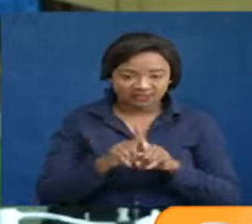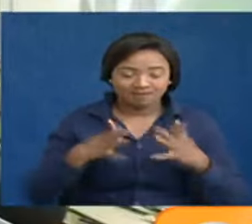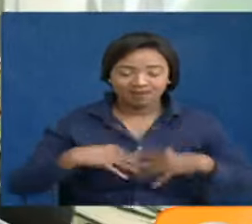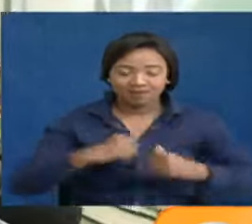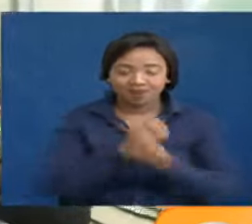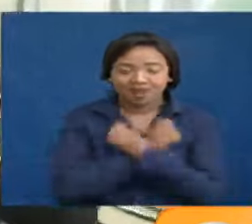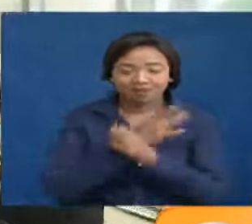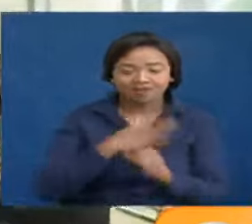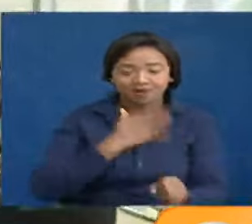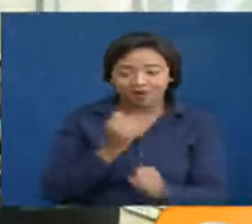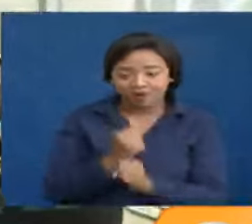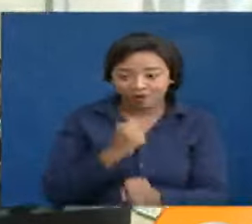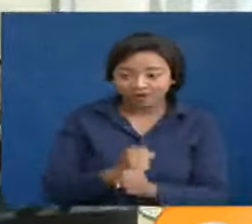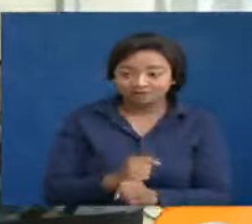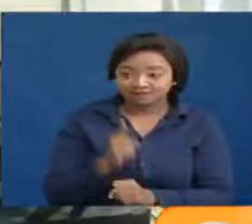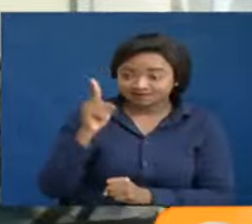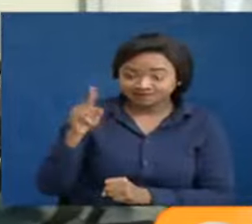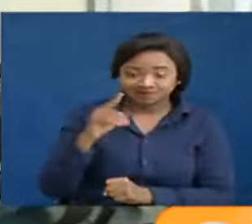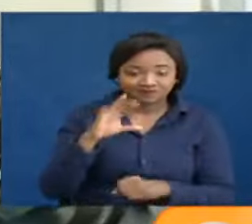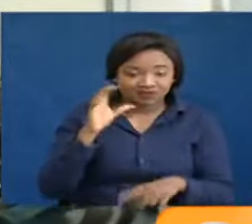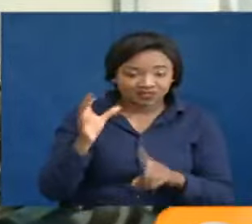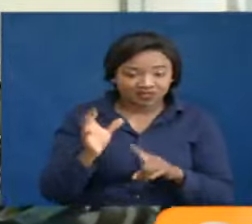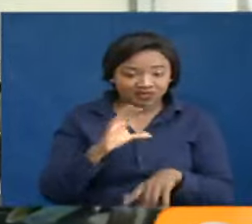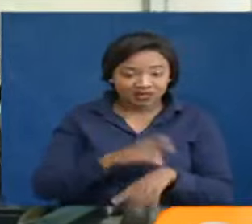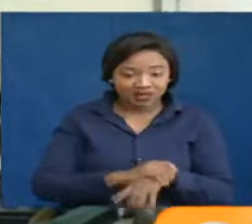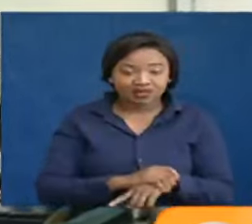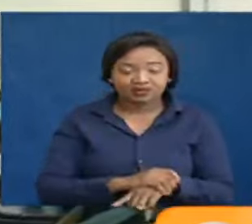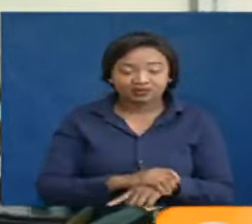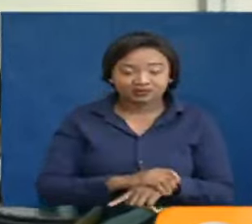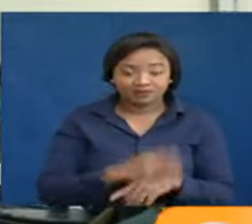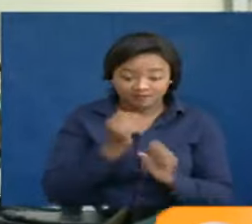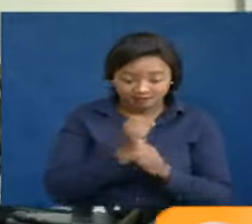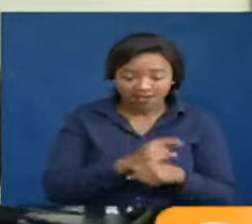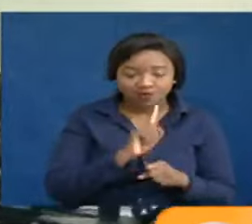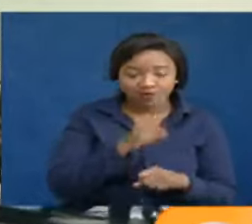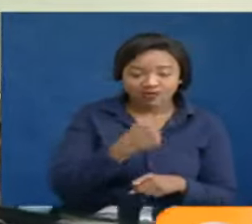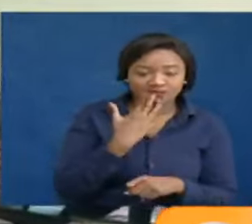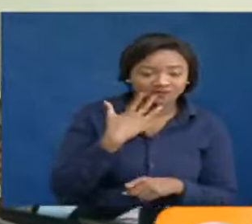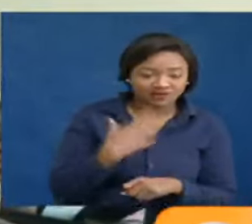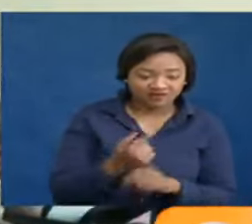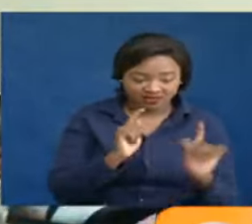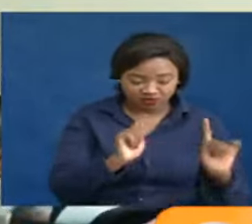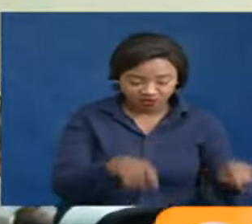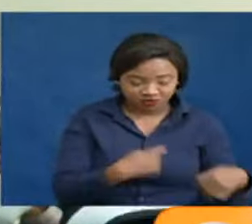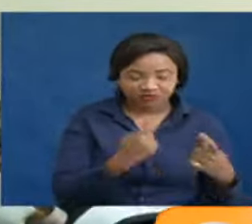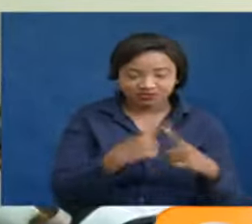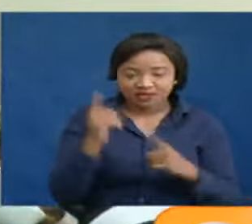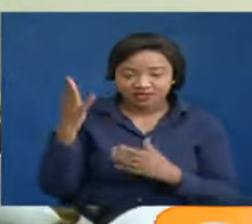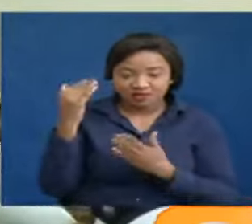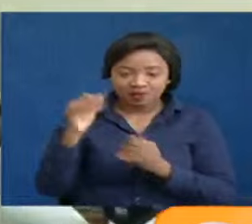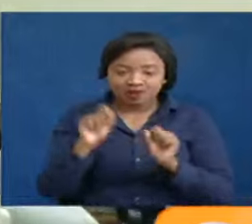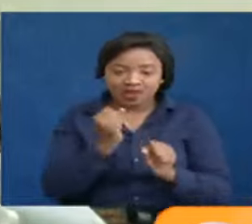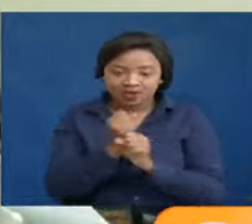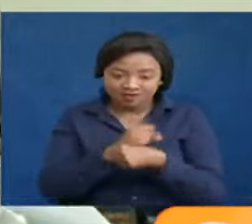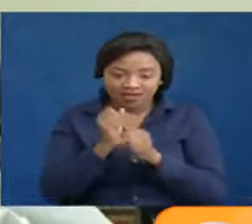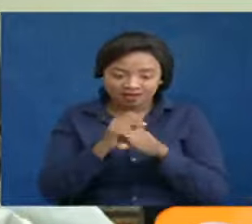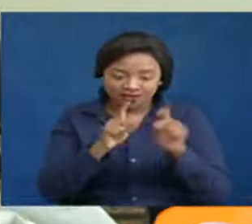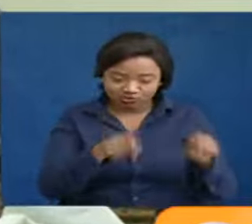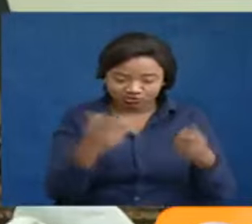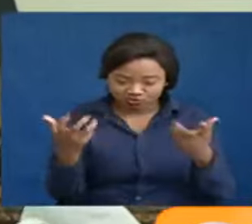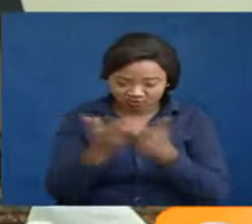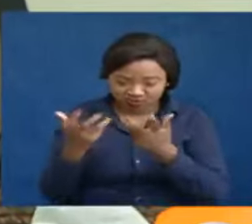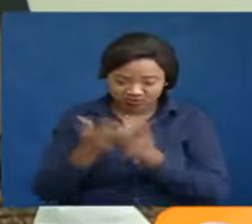doing. George currently makes up to 1,500 units per month, but his long-term plan is to start making shoes customized for a